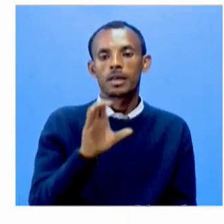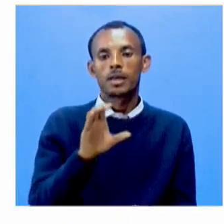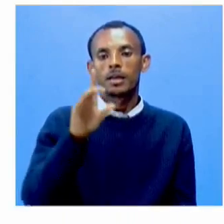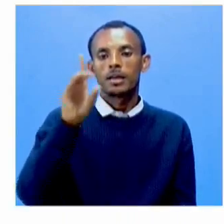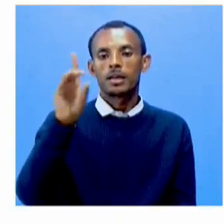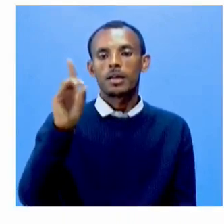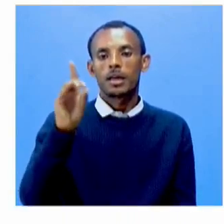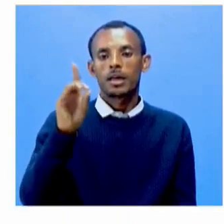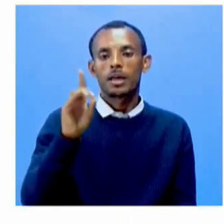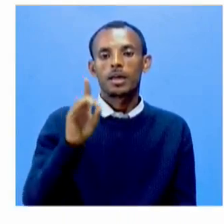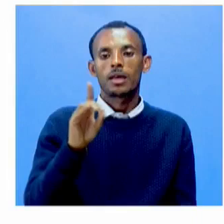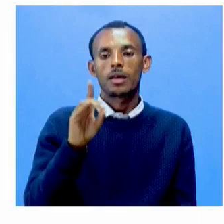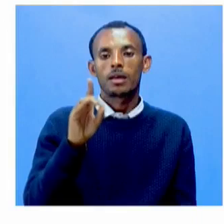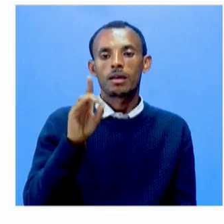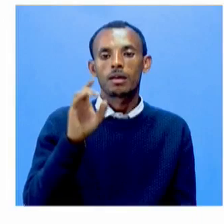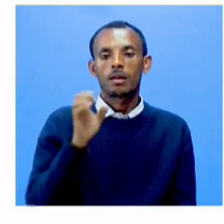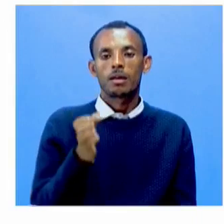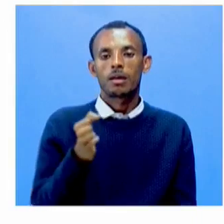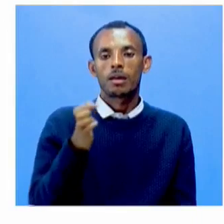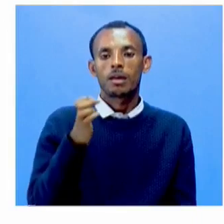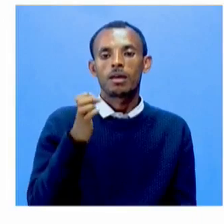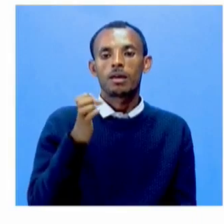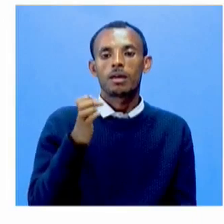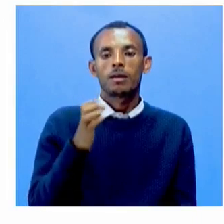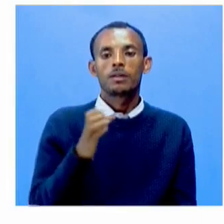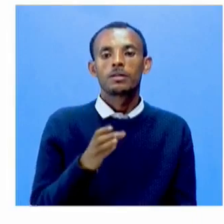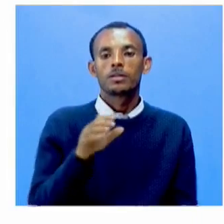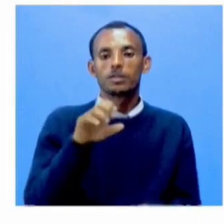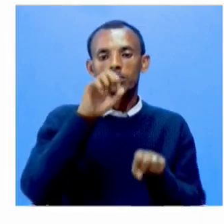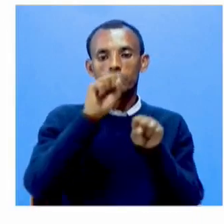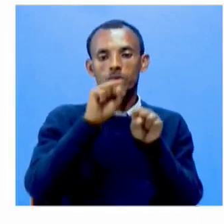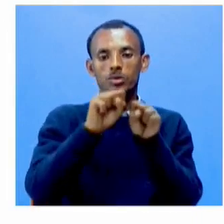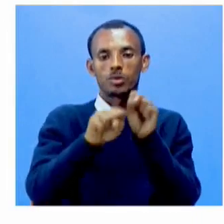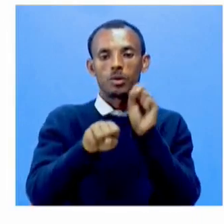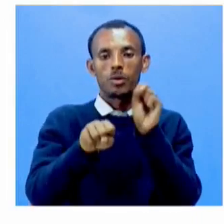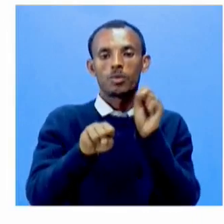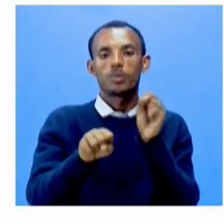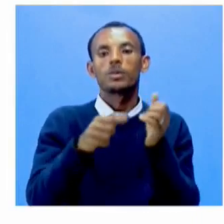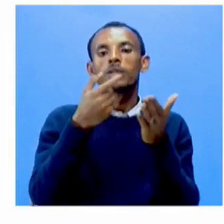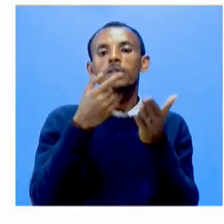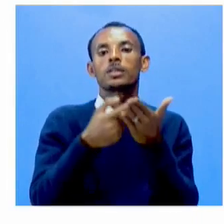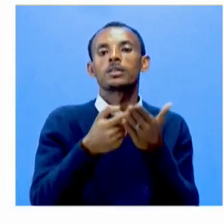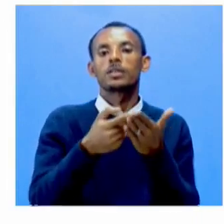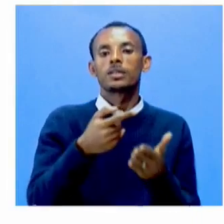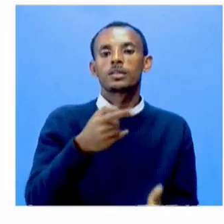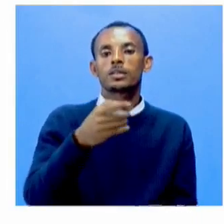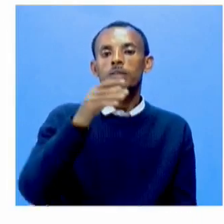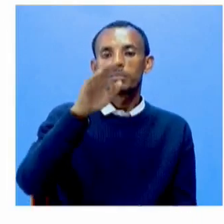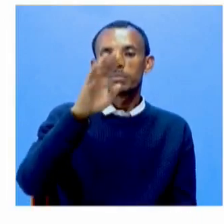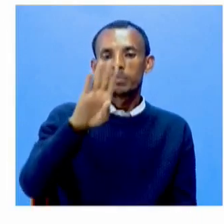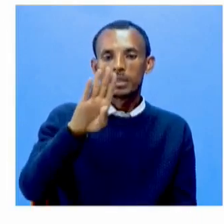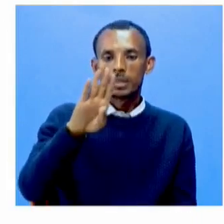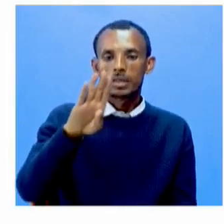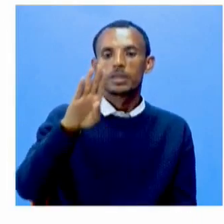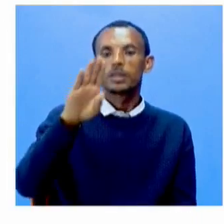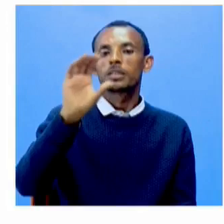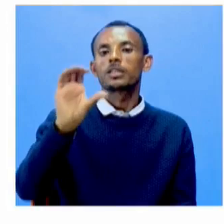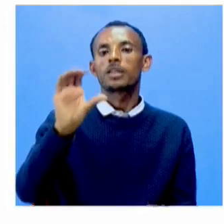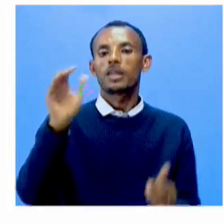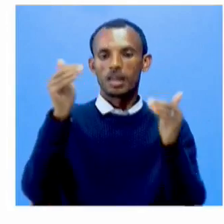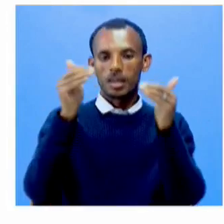D, E. So this side BC is congruent